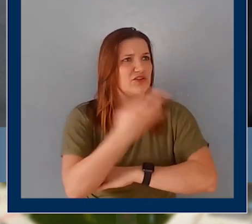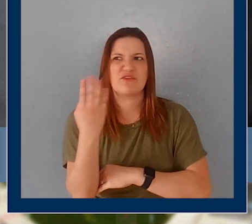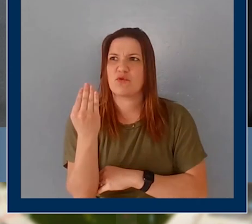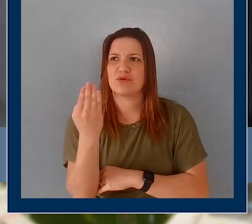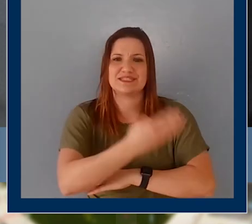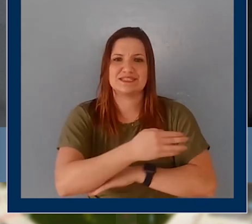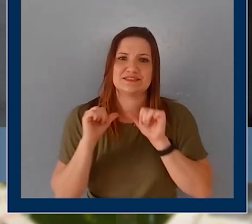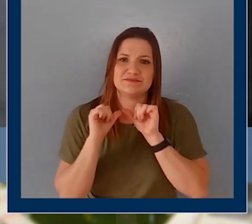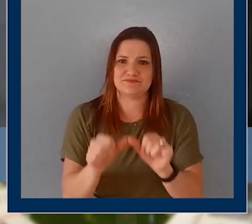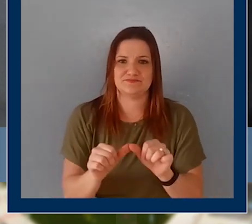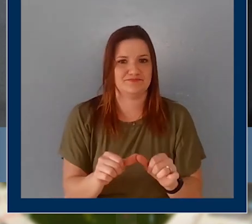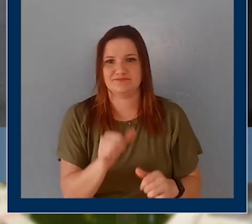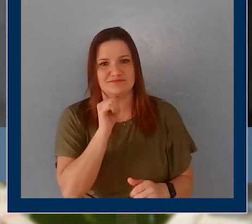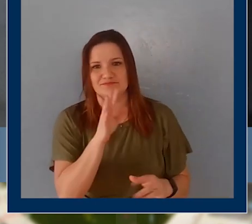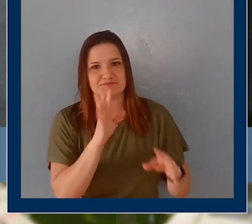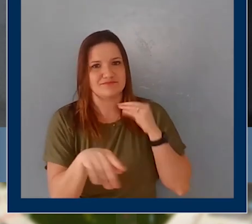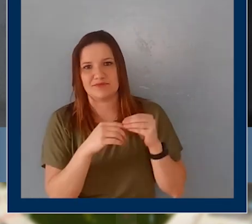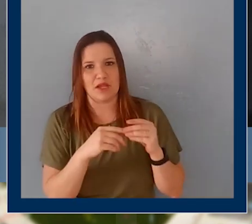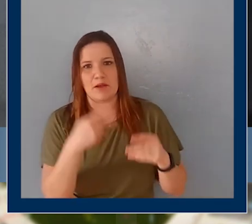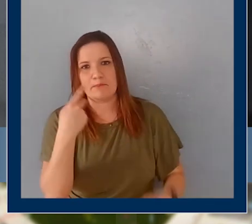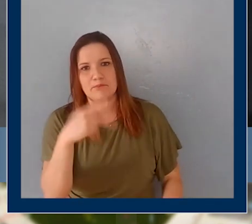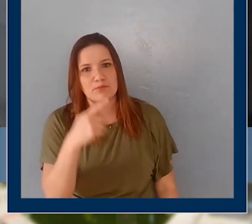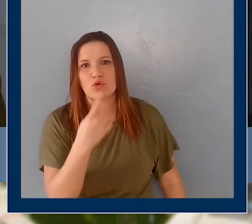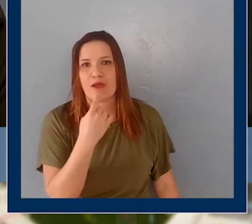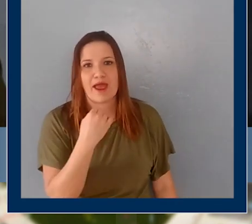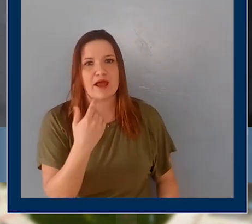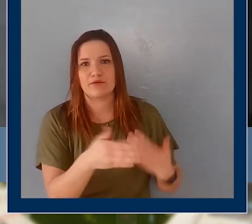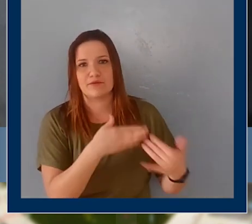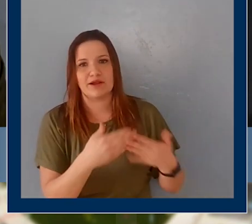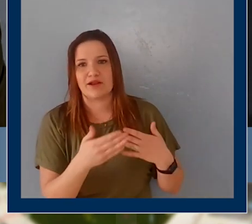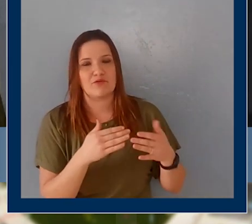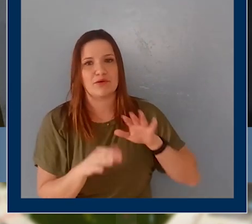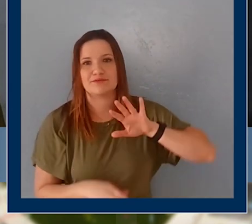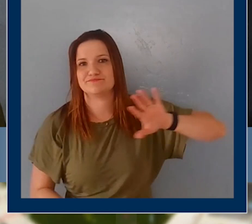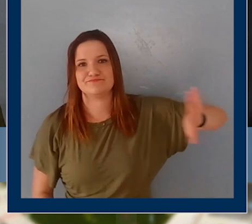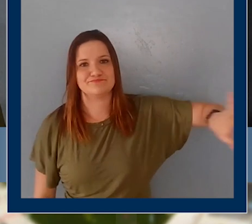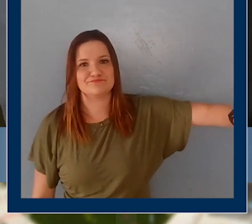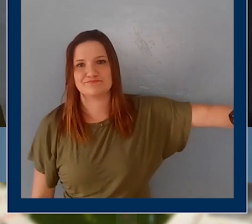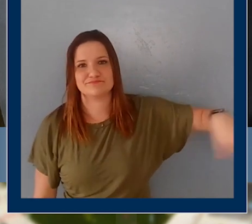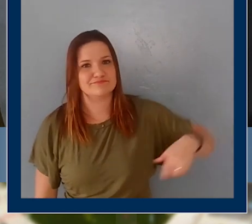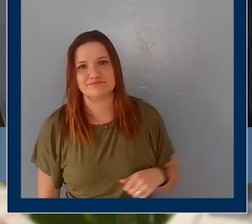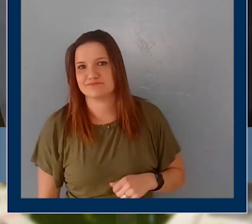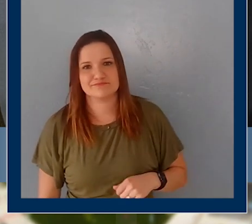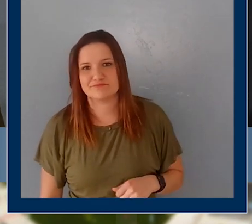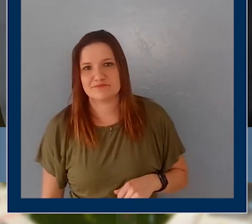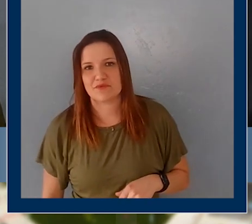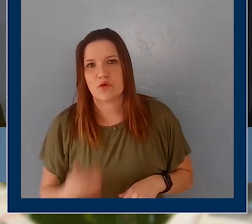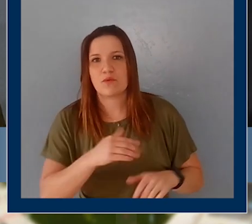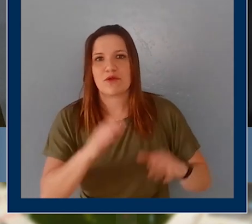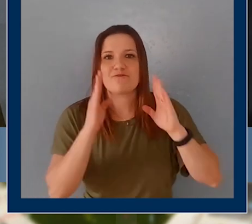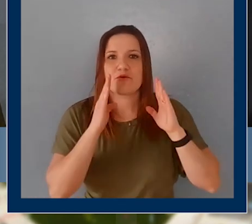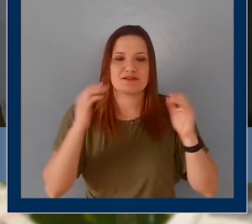restrictive purple tier 1, then it goes to red tier 2 and yellow tier 3 and so forth. So